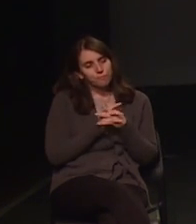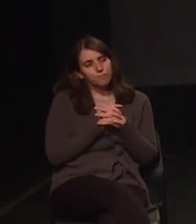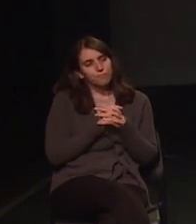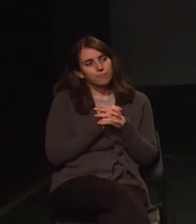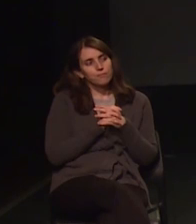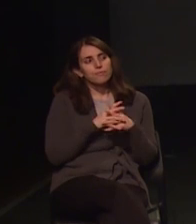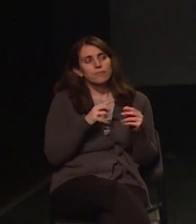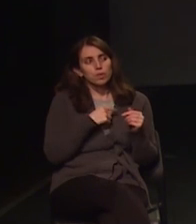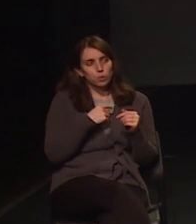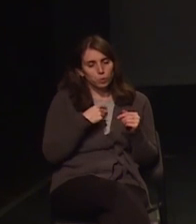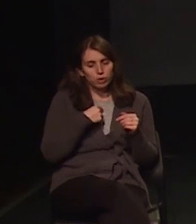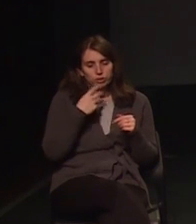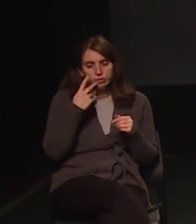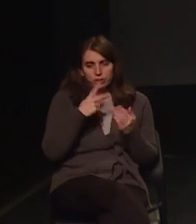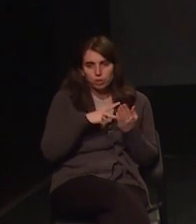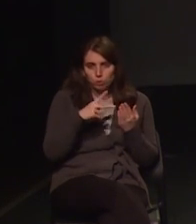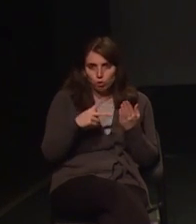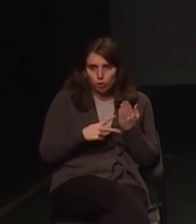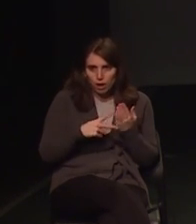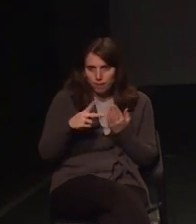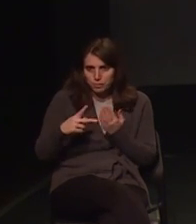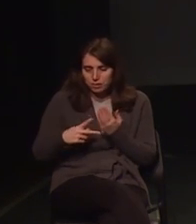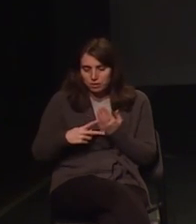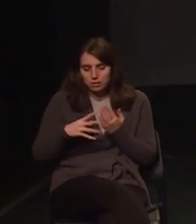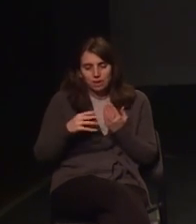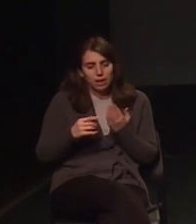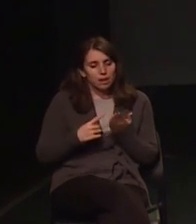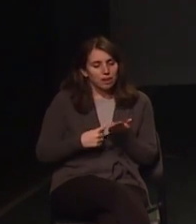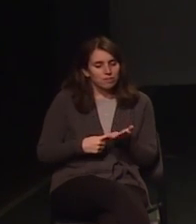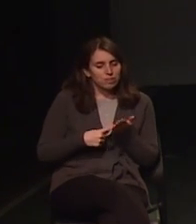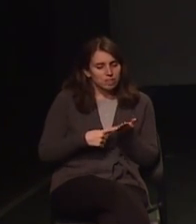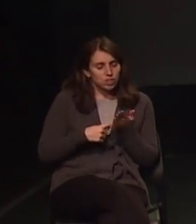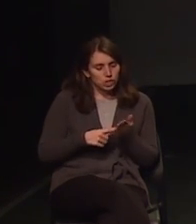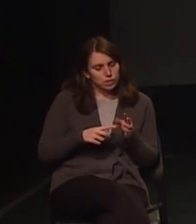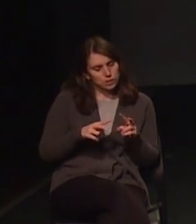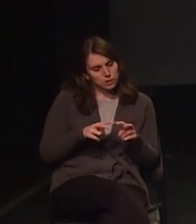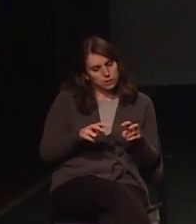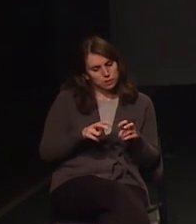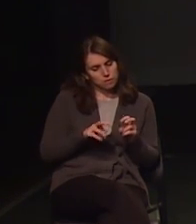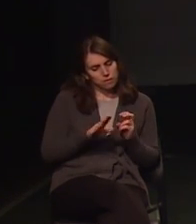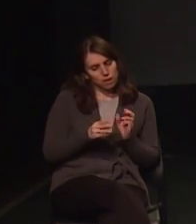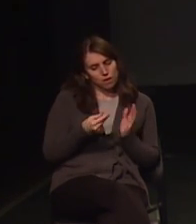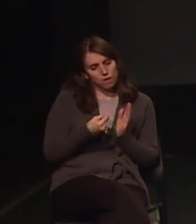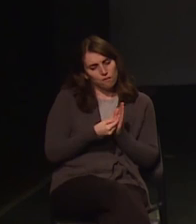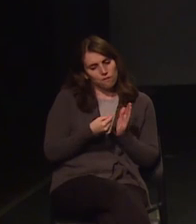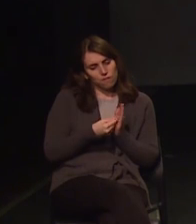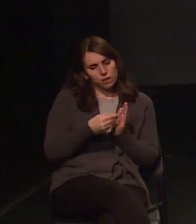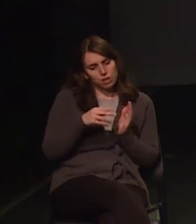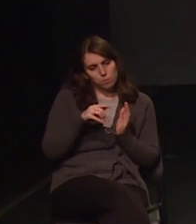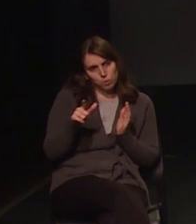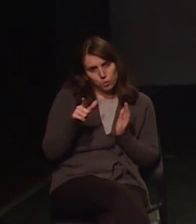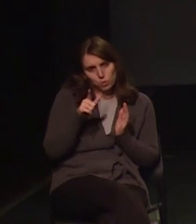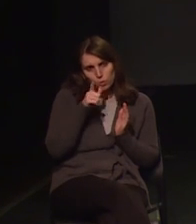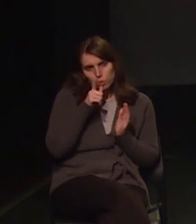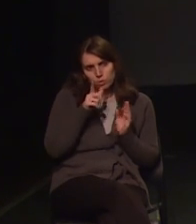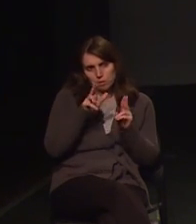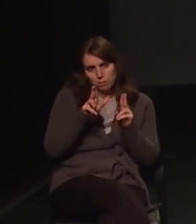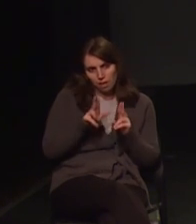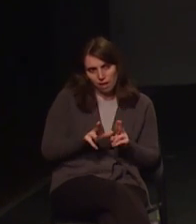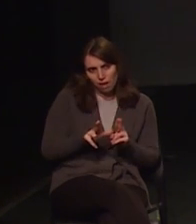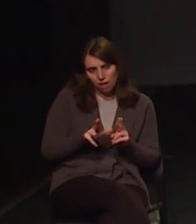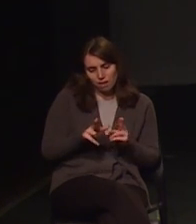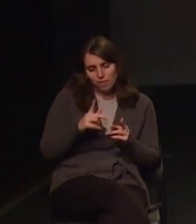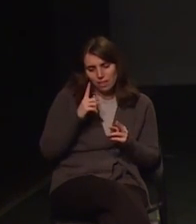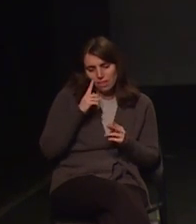that we're seeing programs and conversations that look at their funding pools or who's applying going, well, they need more technical assistance. That's why